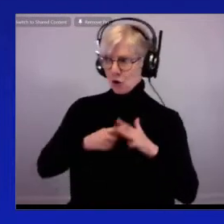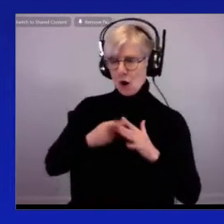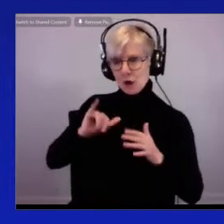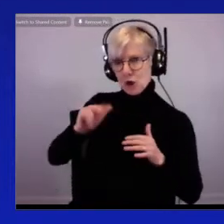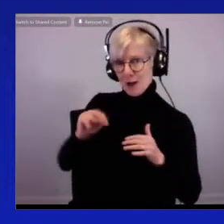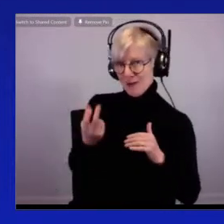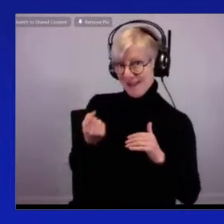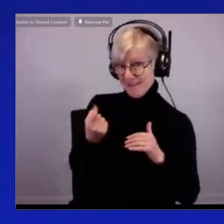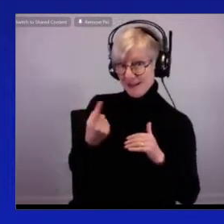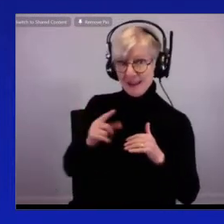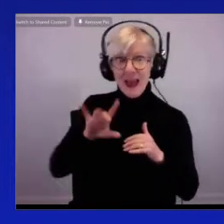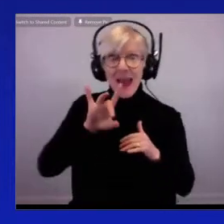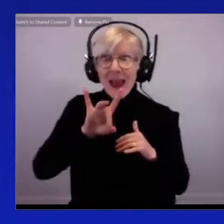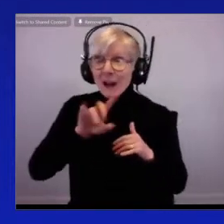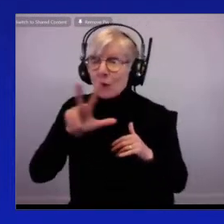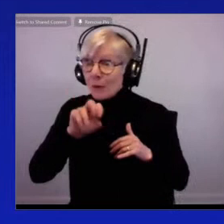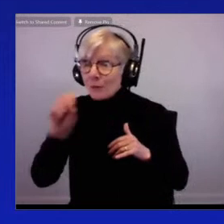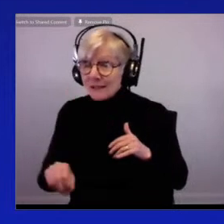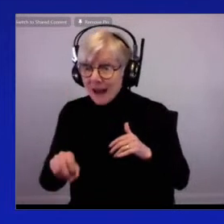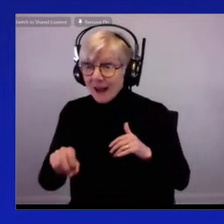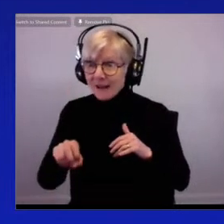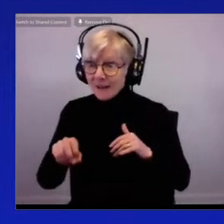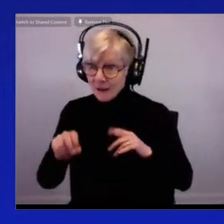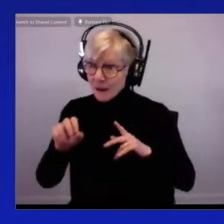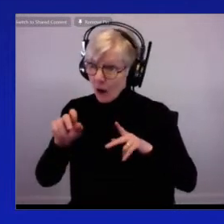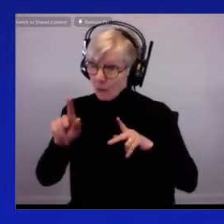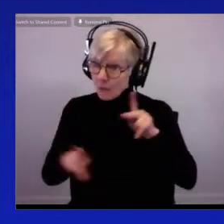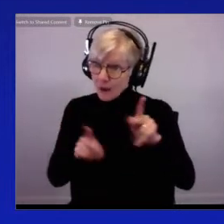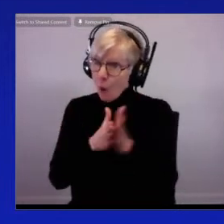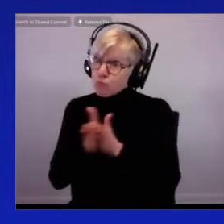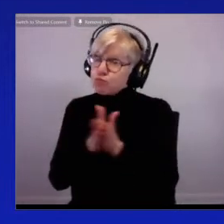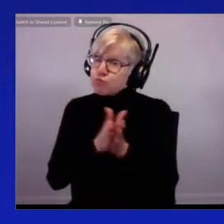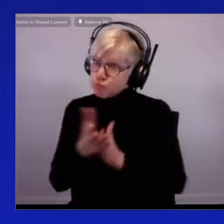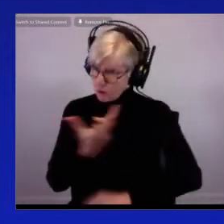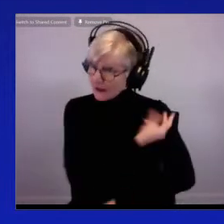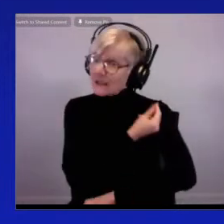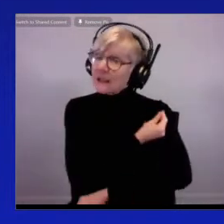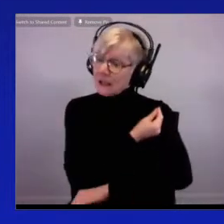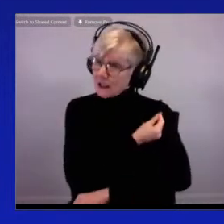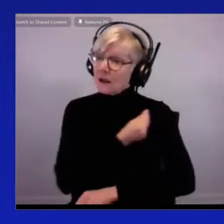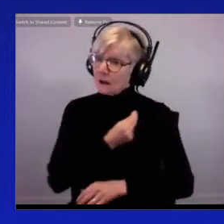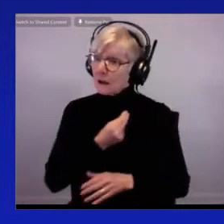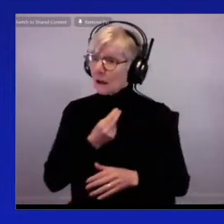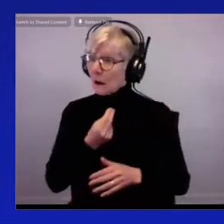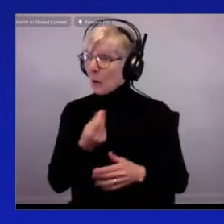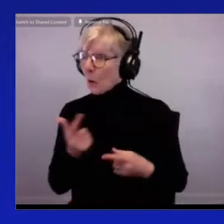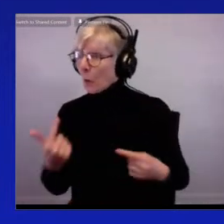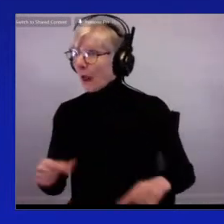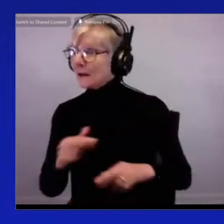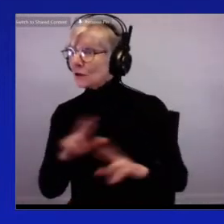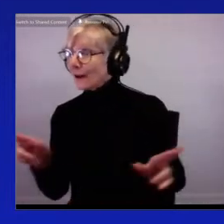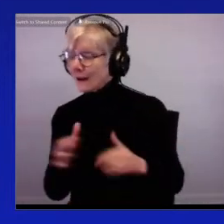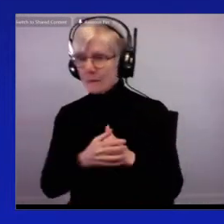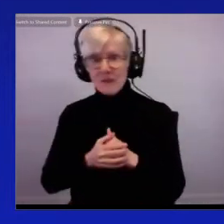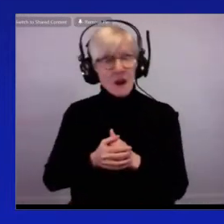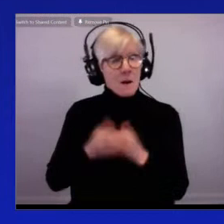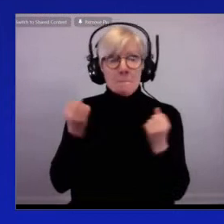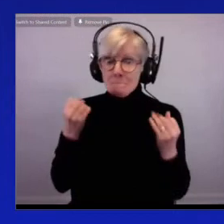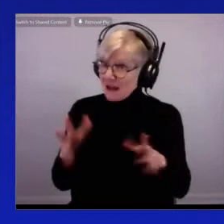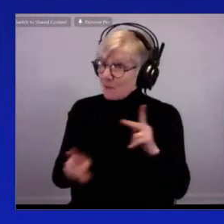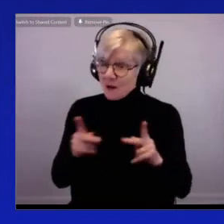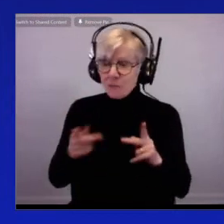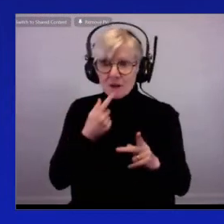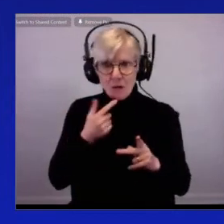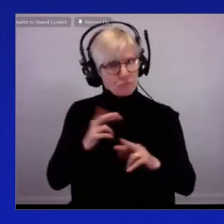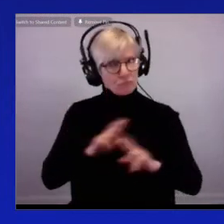11th, 83% intend to get the vaccine when it's available to them. Most said they would get it as soon as possible.